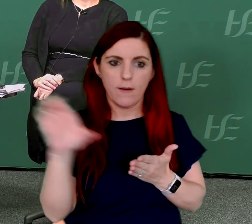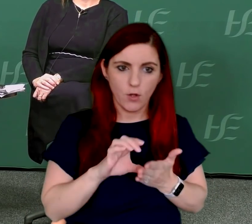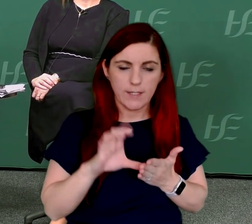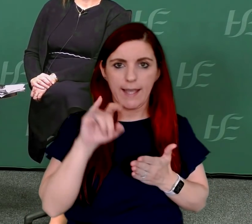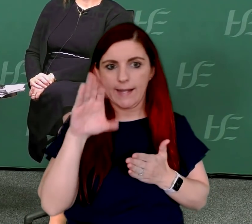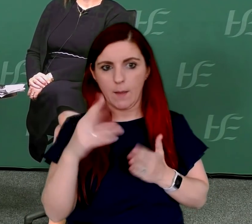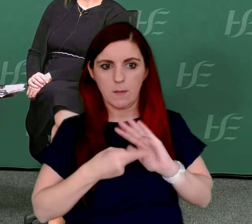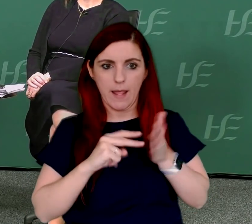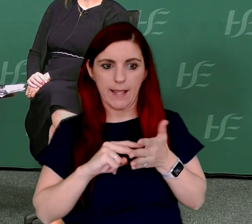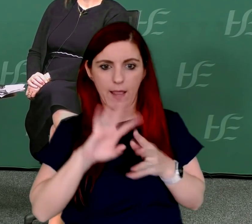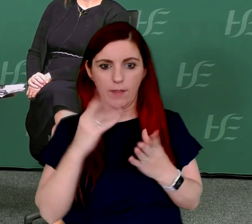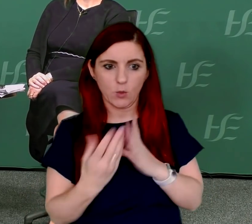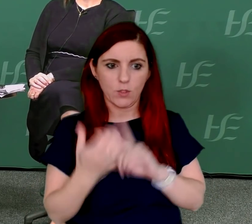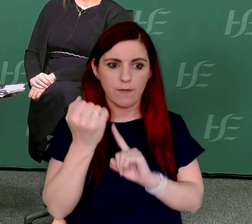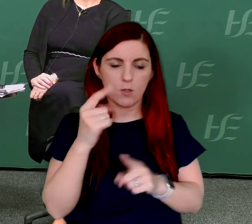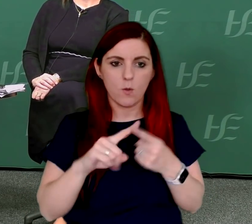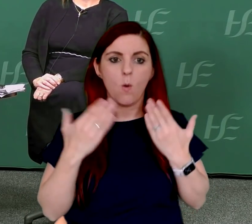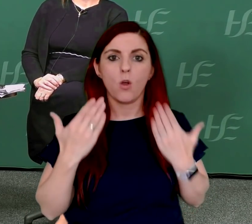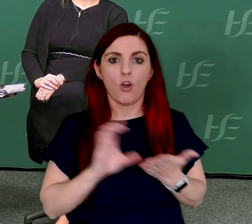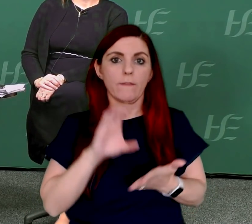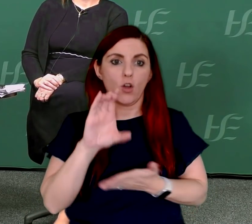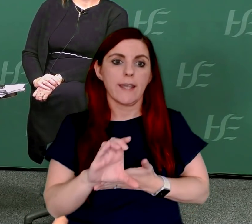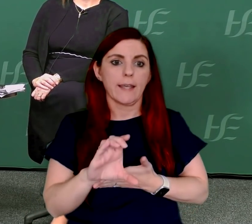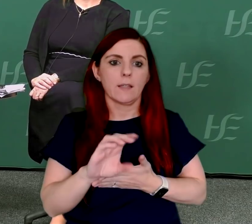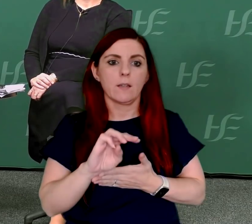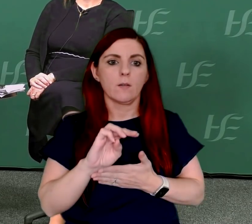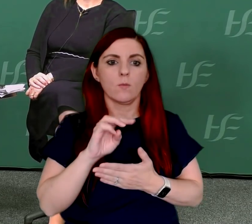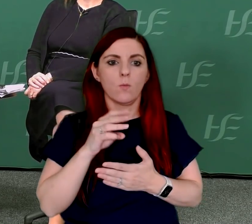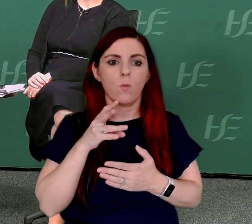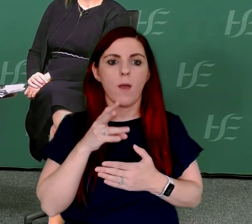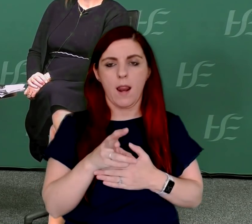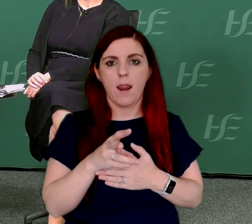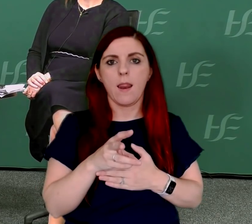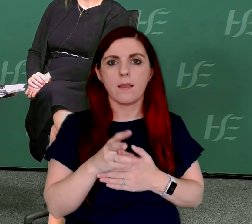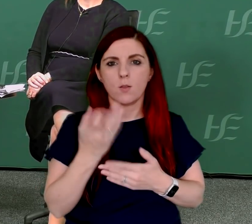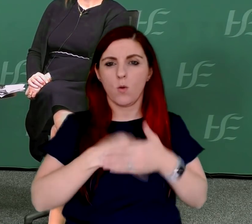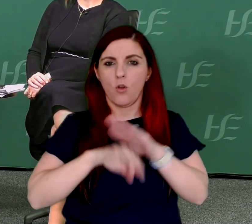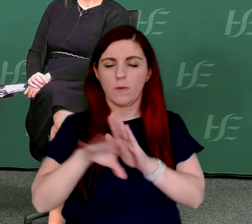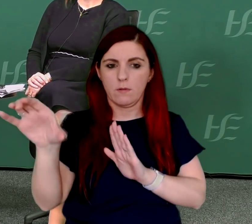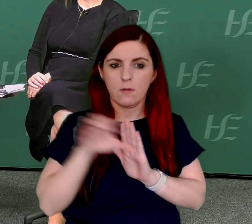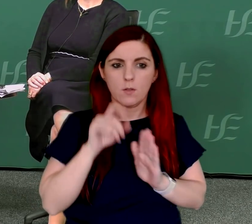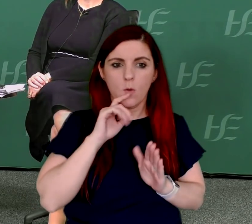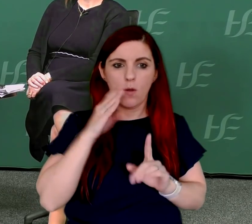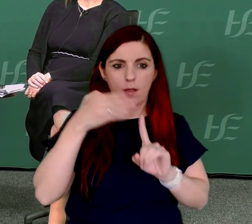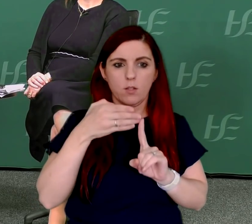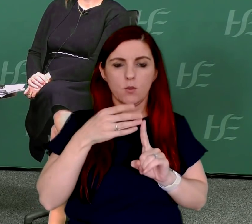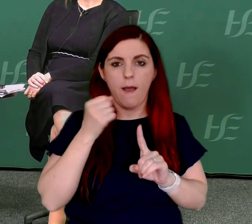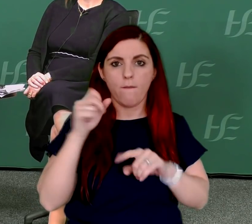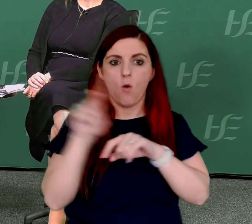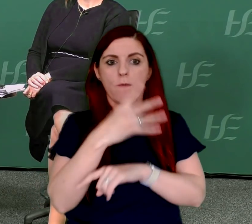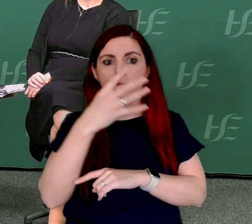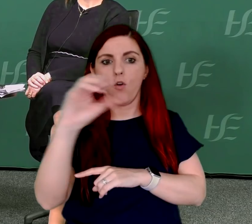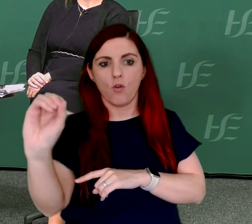current funding streams brings us up immediately, but I think government set out a trajectory to bring it to over 400 by the following year.